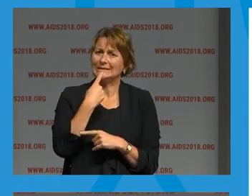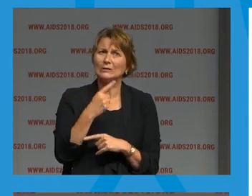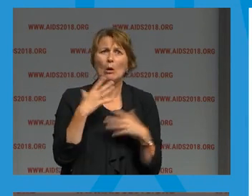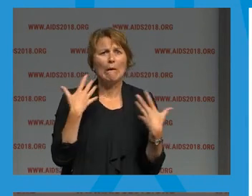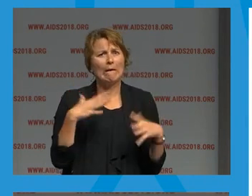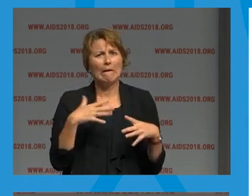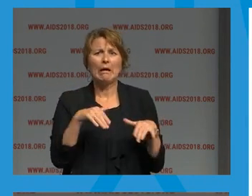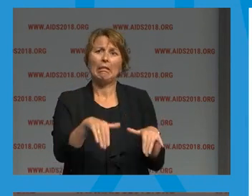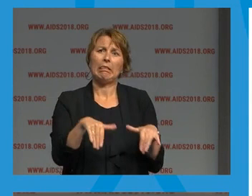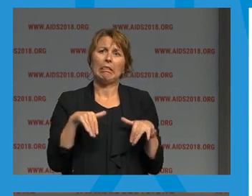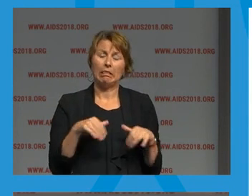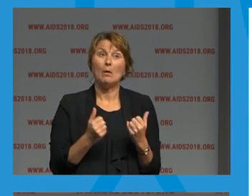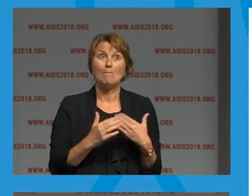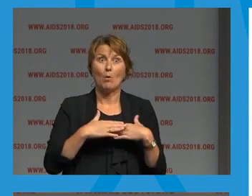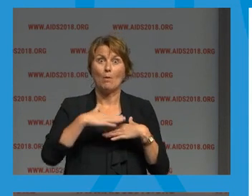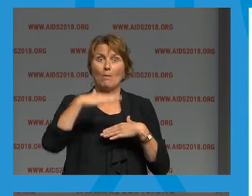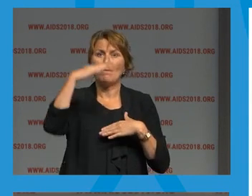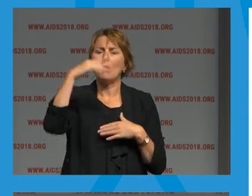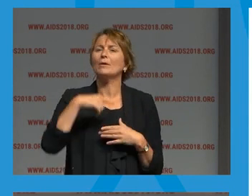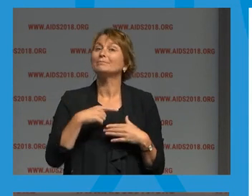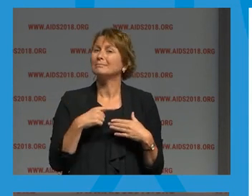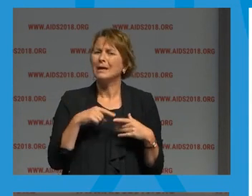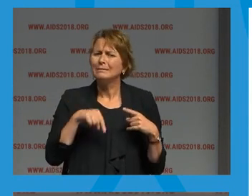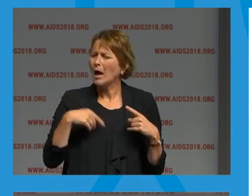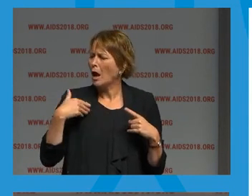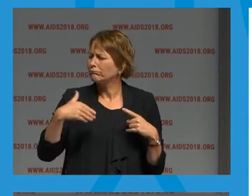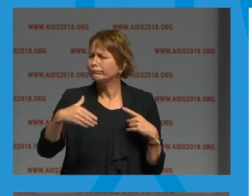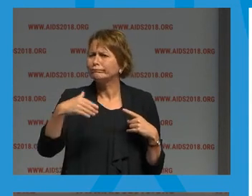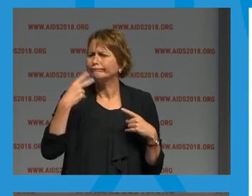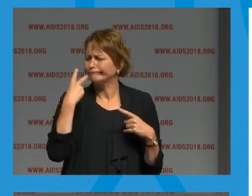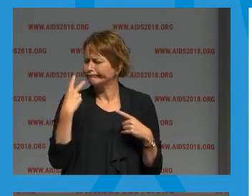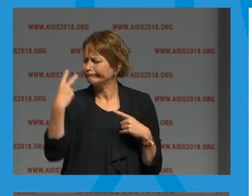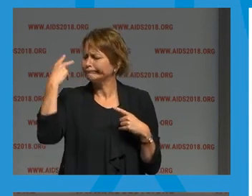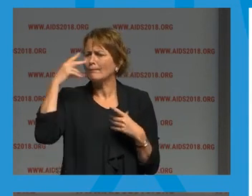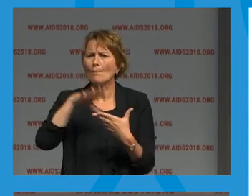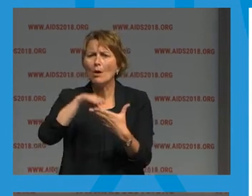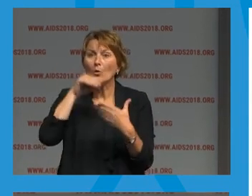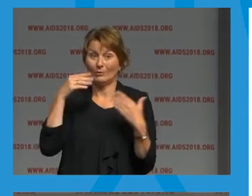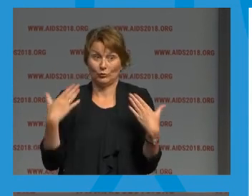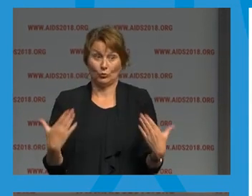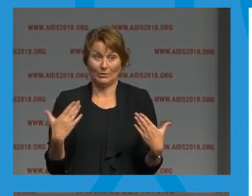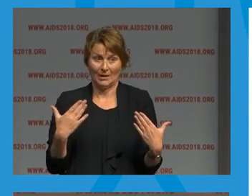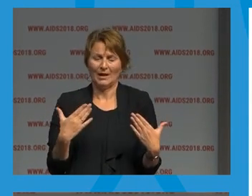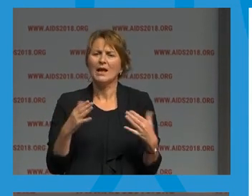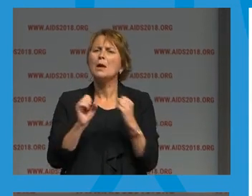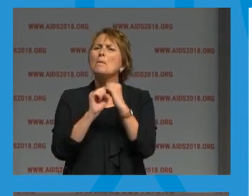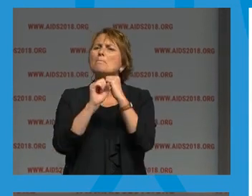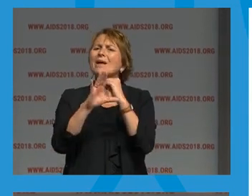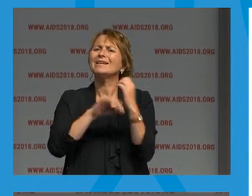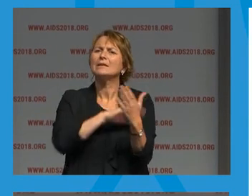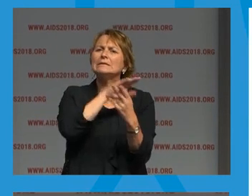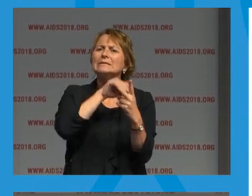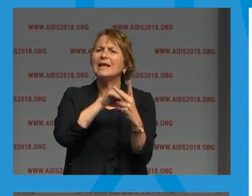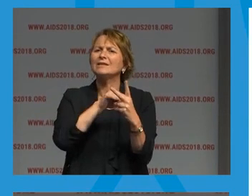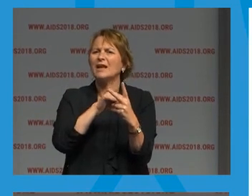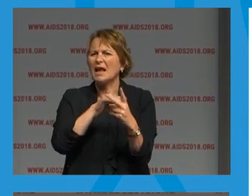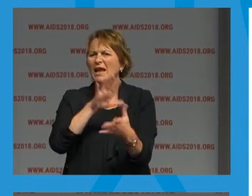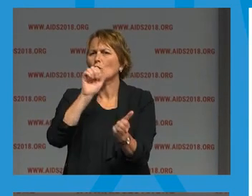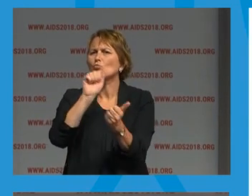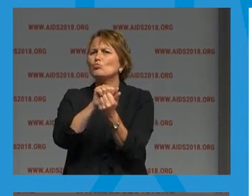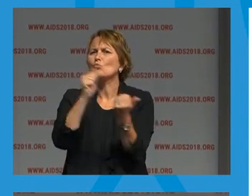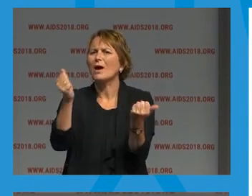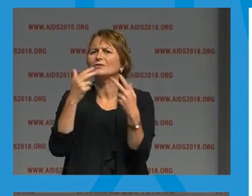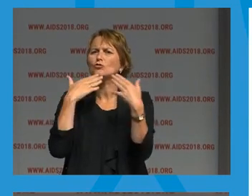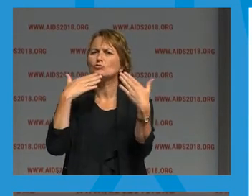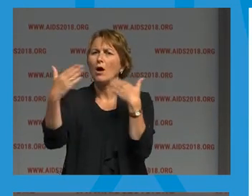you've seen in the media center today and the press conference, that dramatic impact is possible if